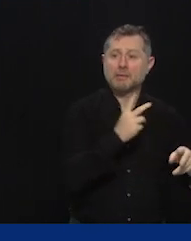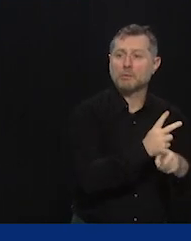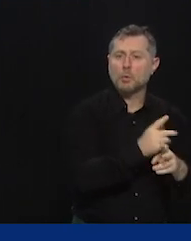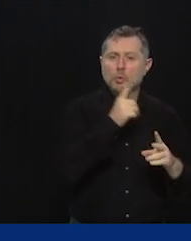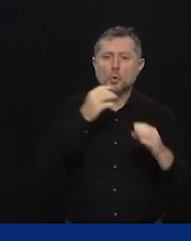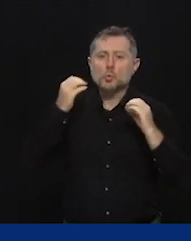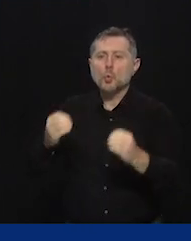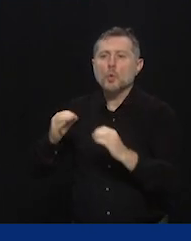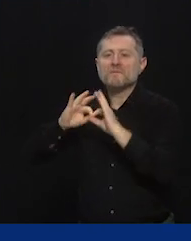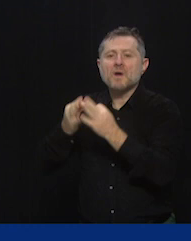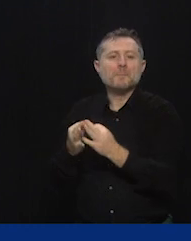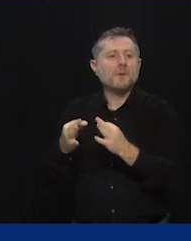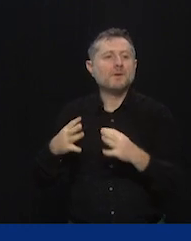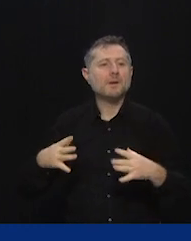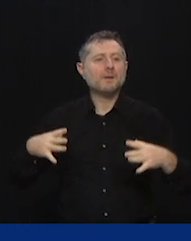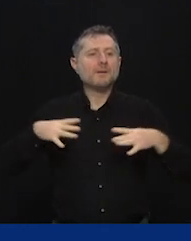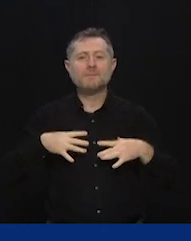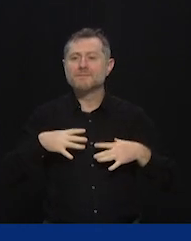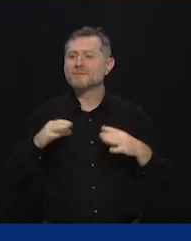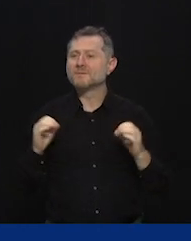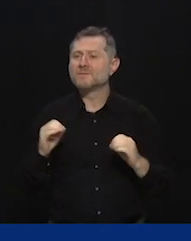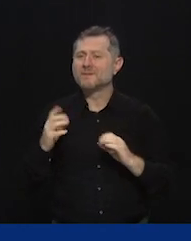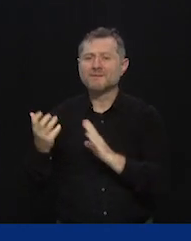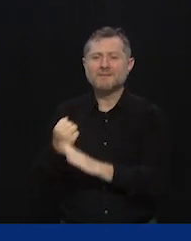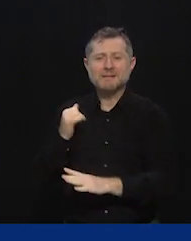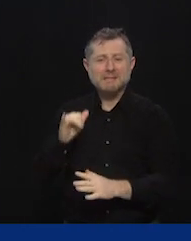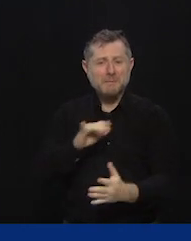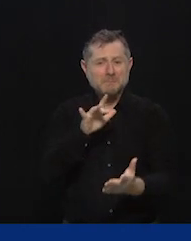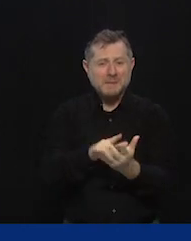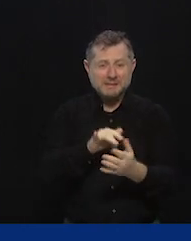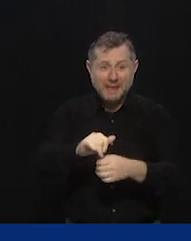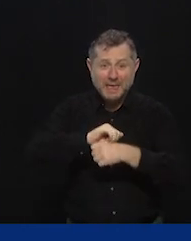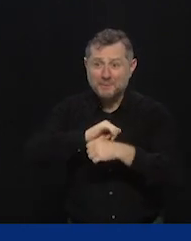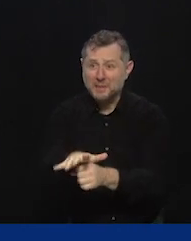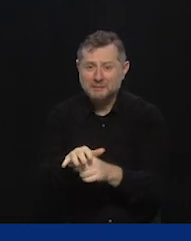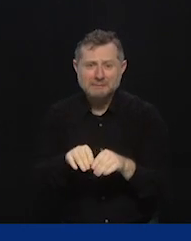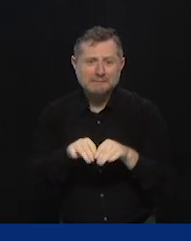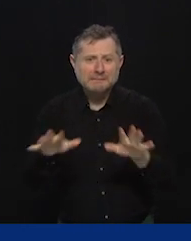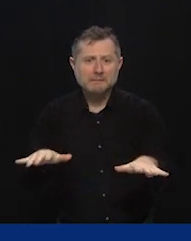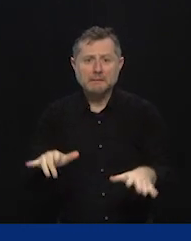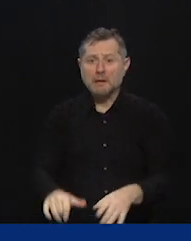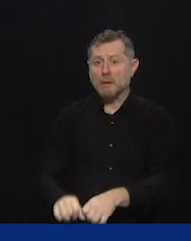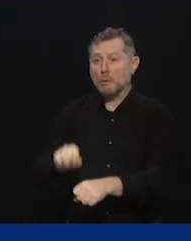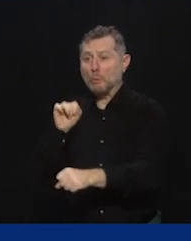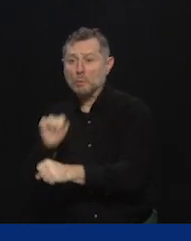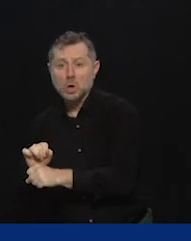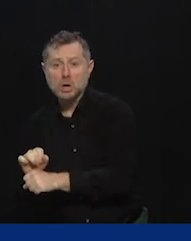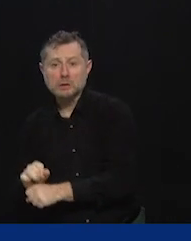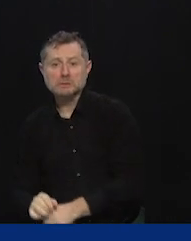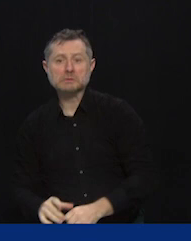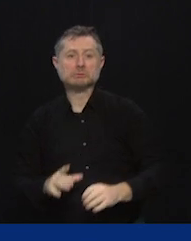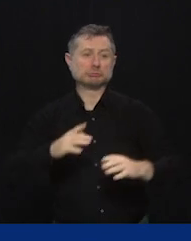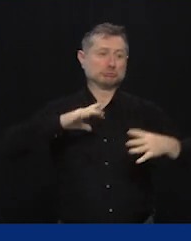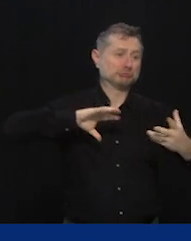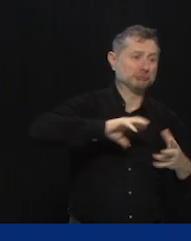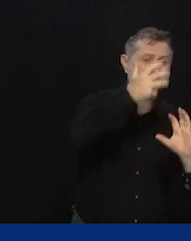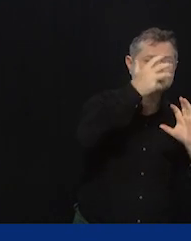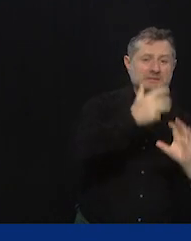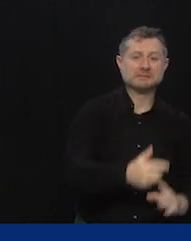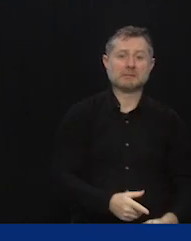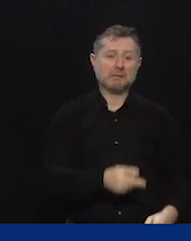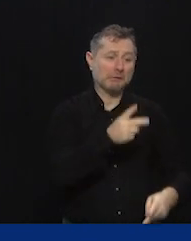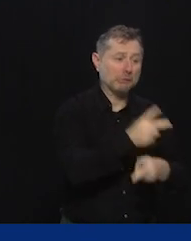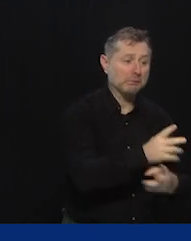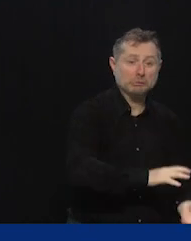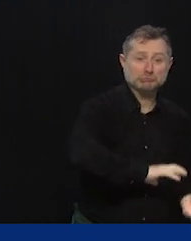of a pandemic, jobs crisis, and care crisis, paid family leave is on the cutting room floor in Congress. We simply can't build back